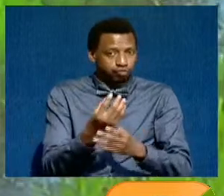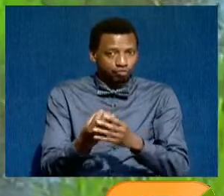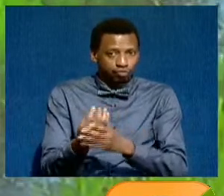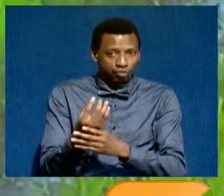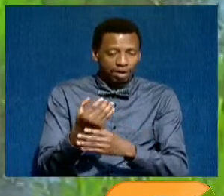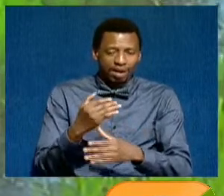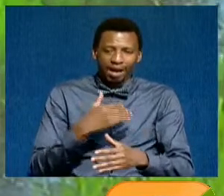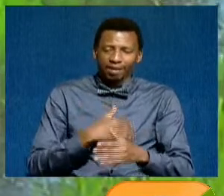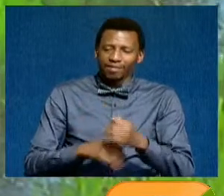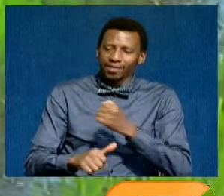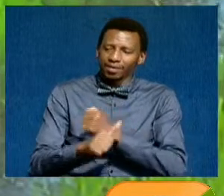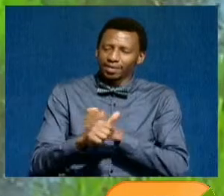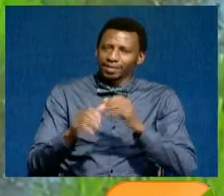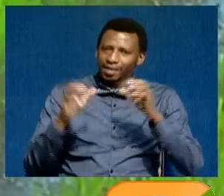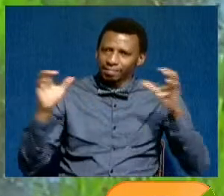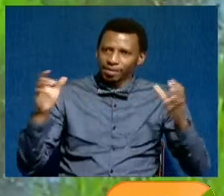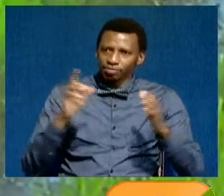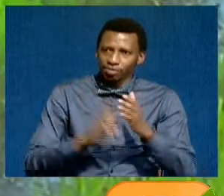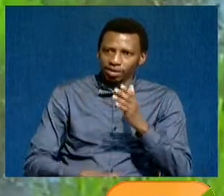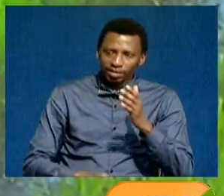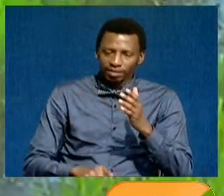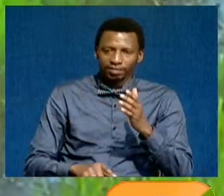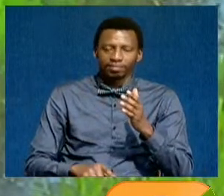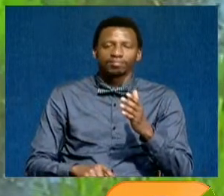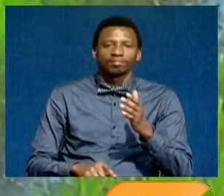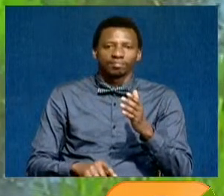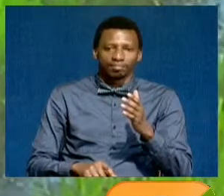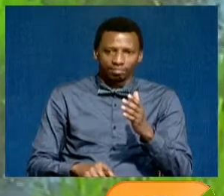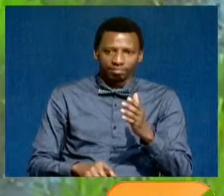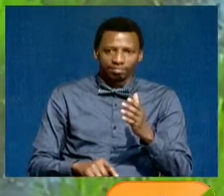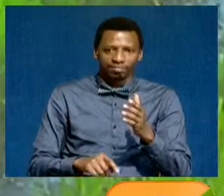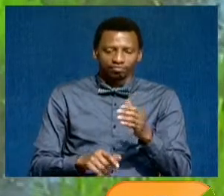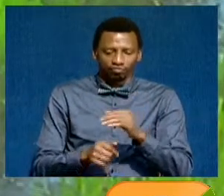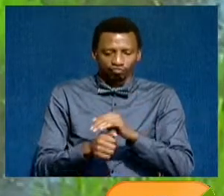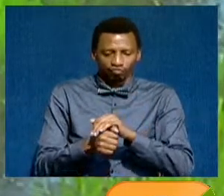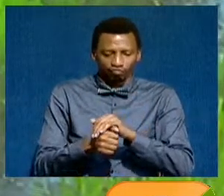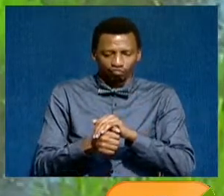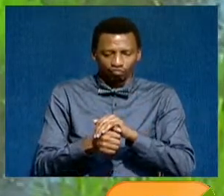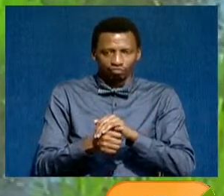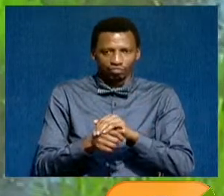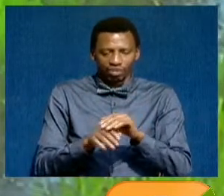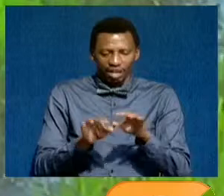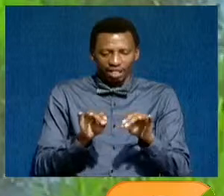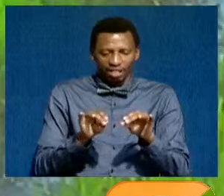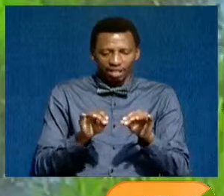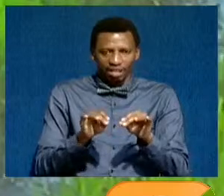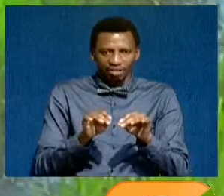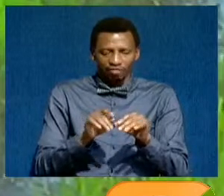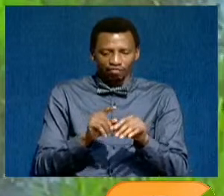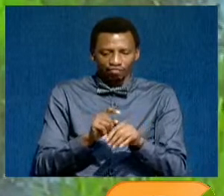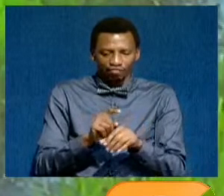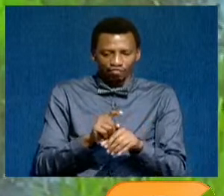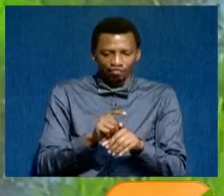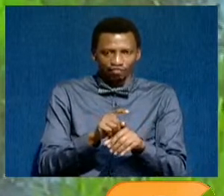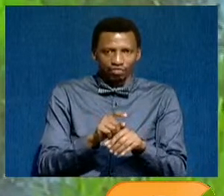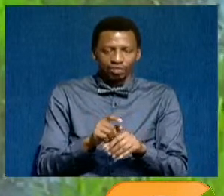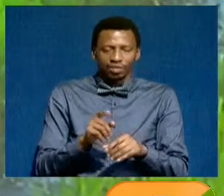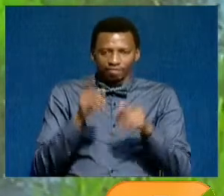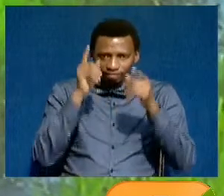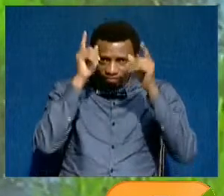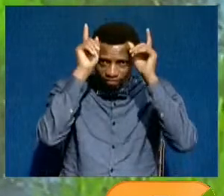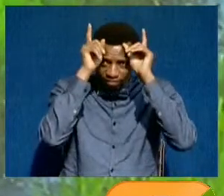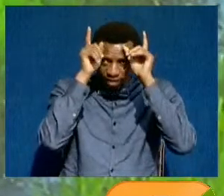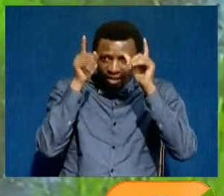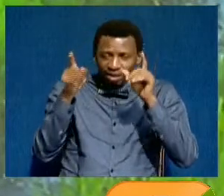enemy, invasive golden apple snails. The pests have overrun rice paddies since the